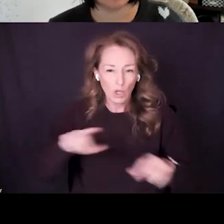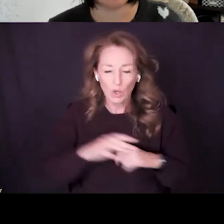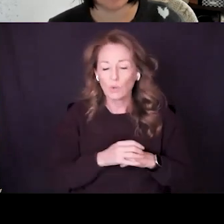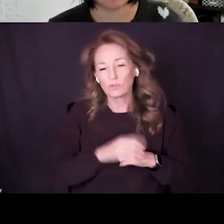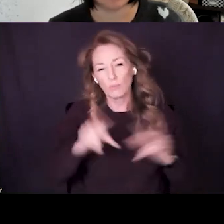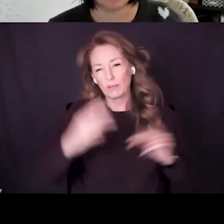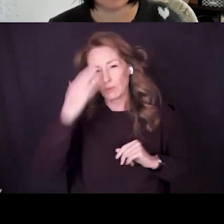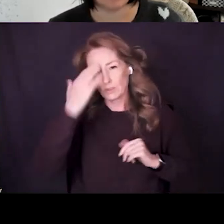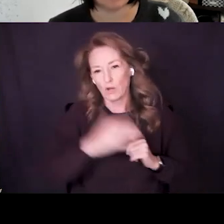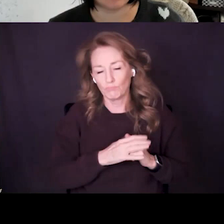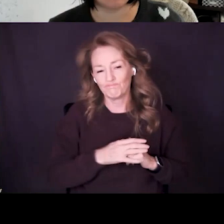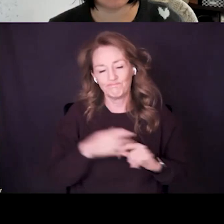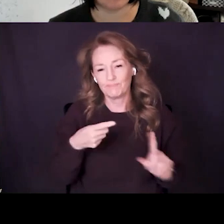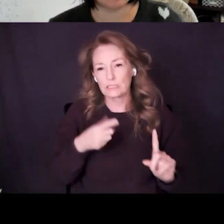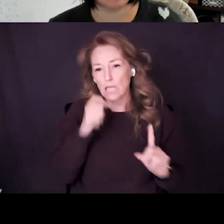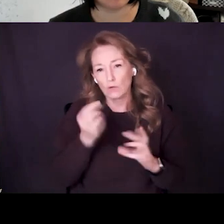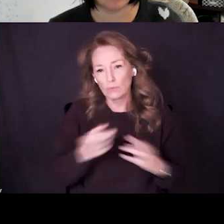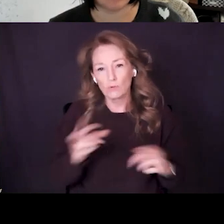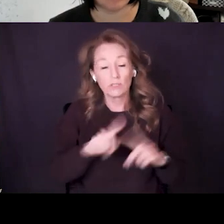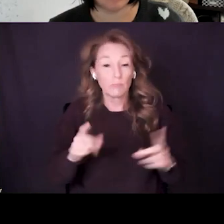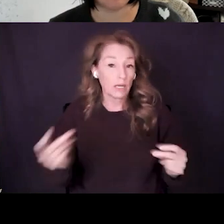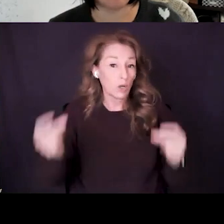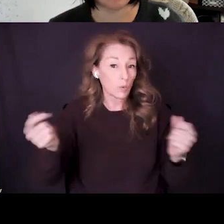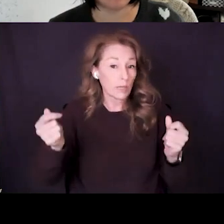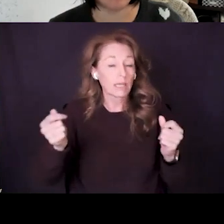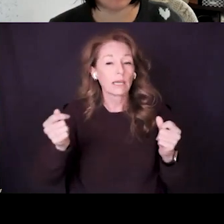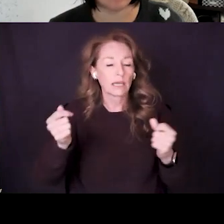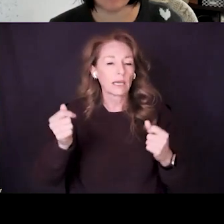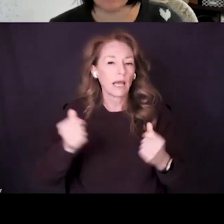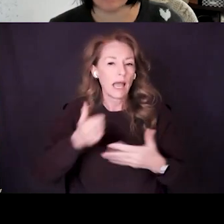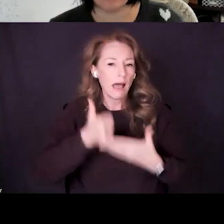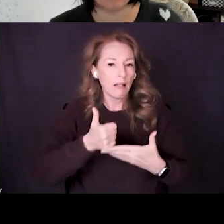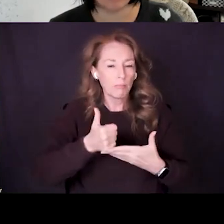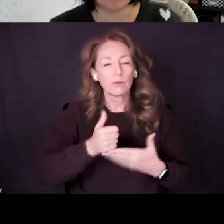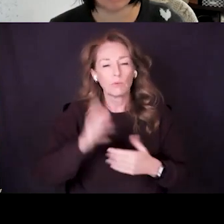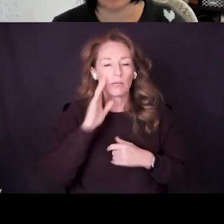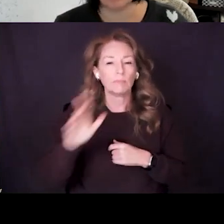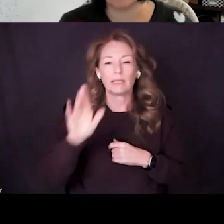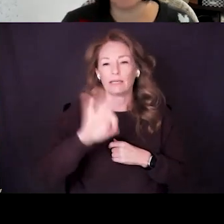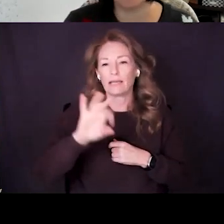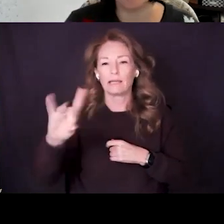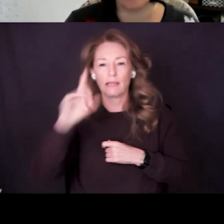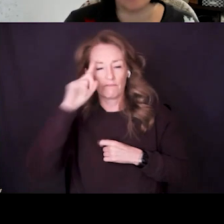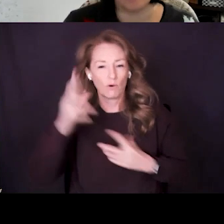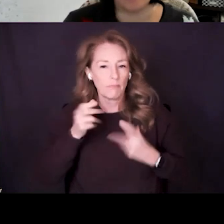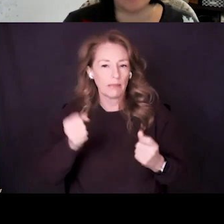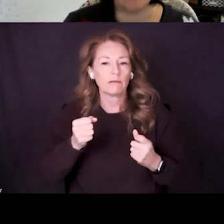the quickest way to get assistance would be to call 988 for mental health and substance use emergencies.